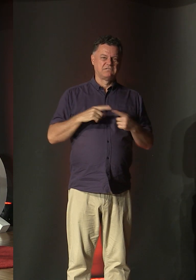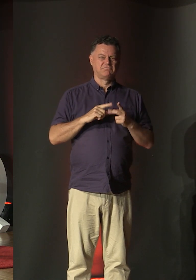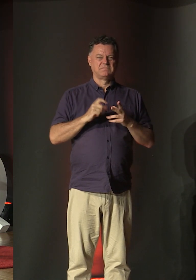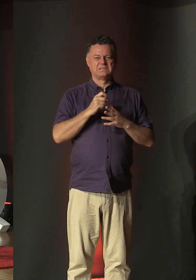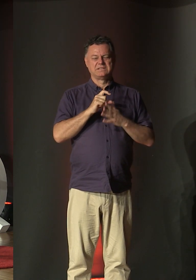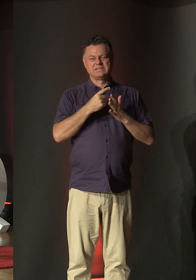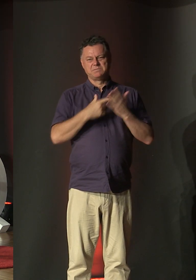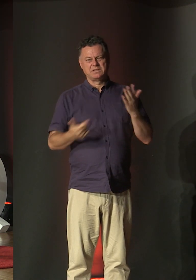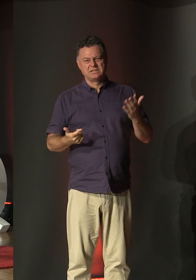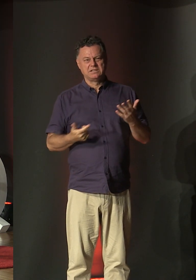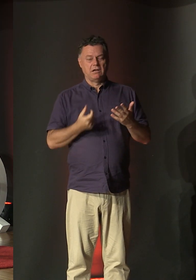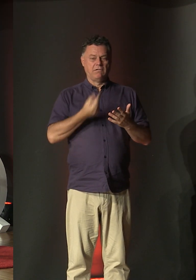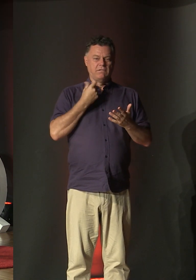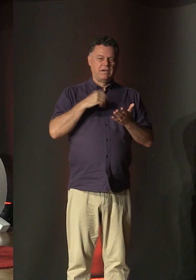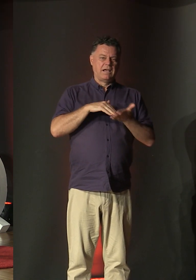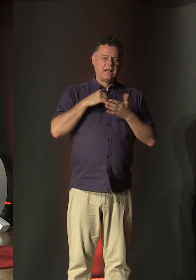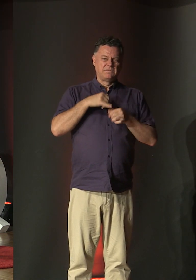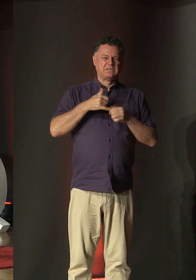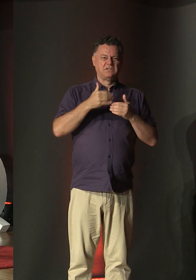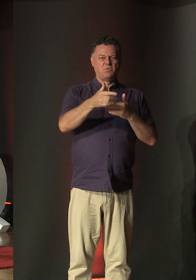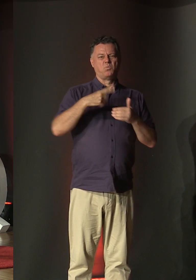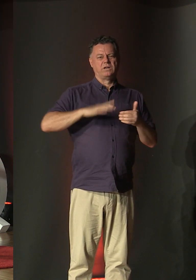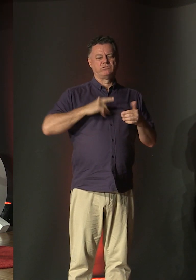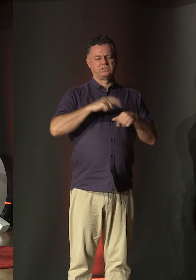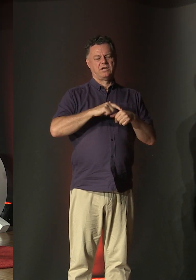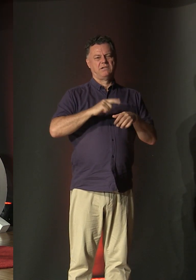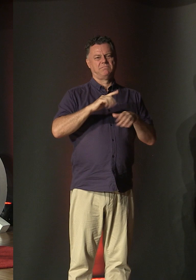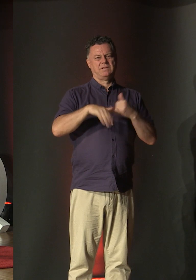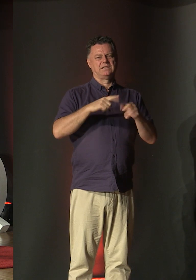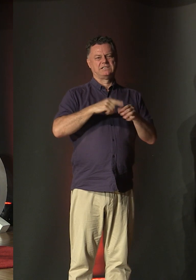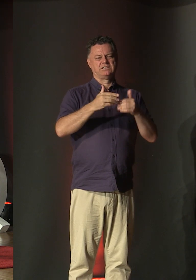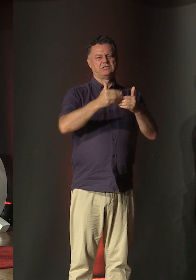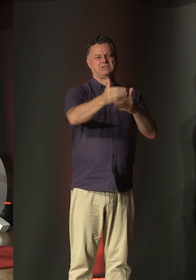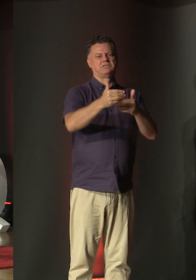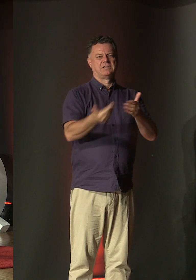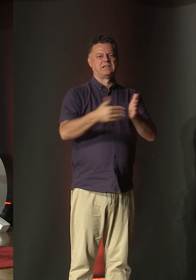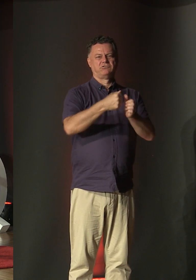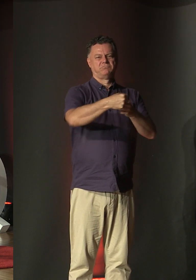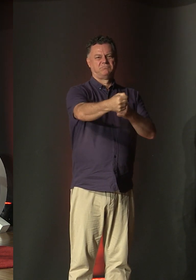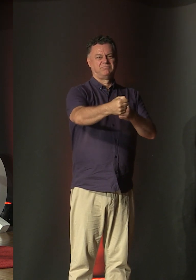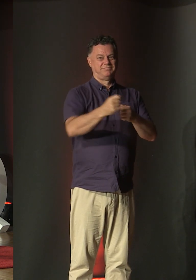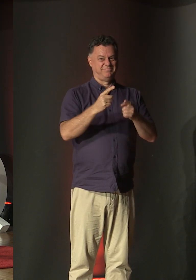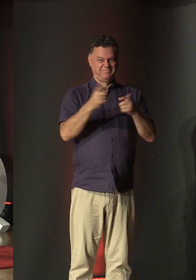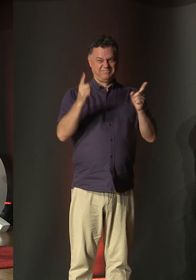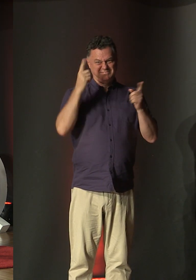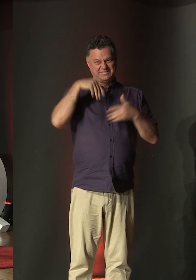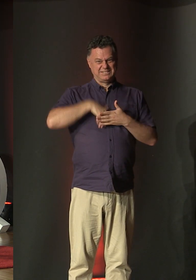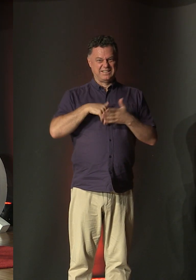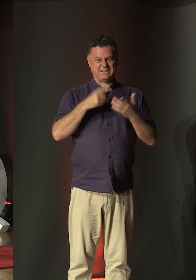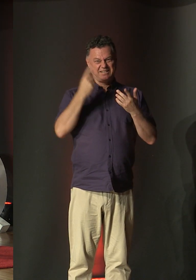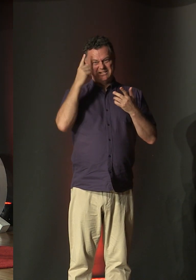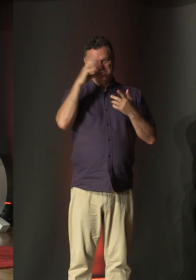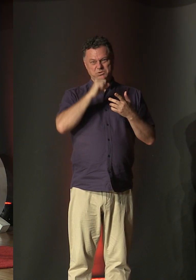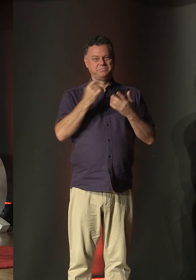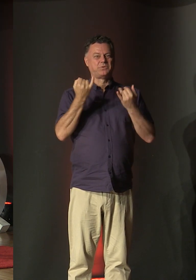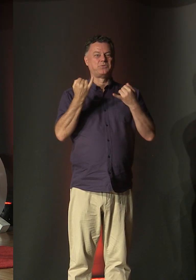would I be interested in that? But that's also an incorrect assumption, because